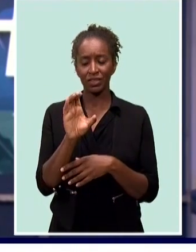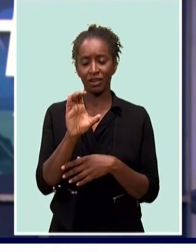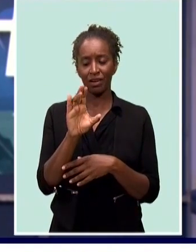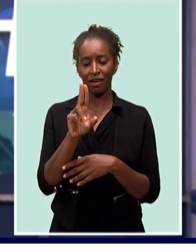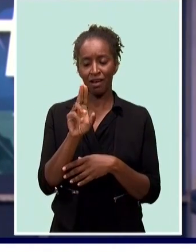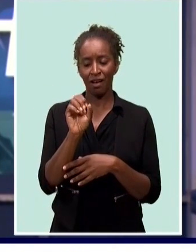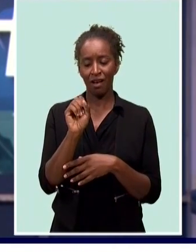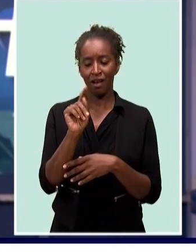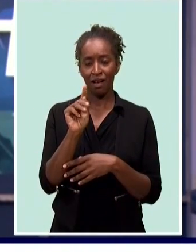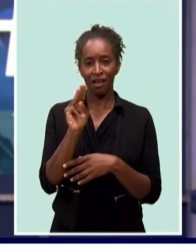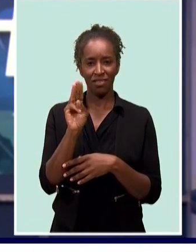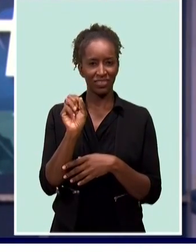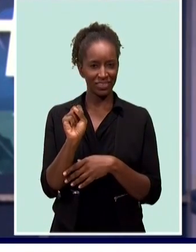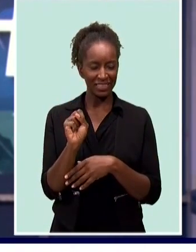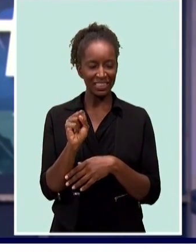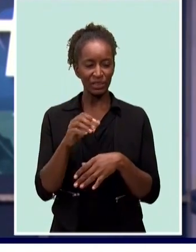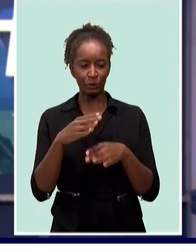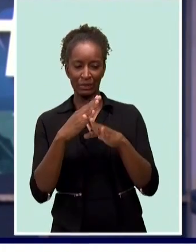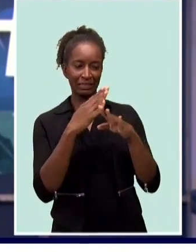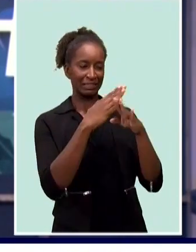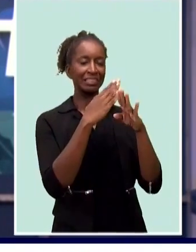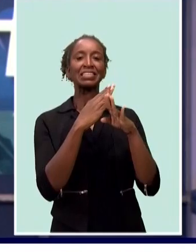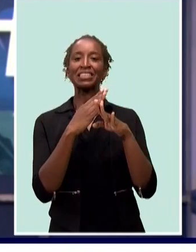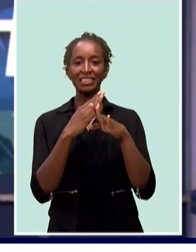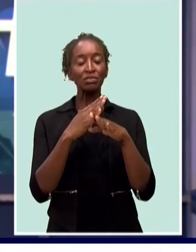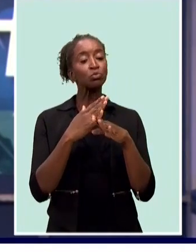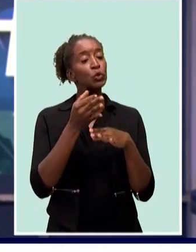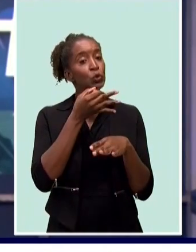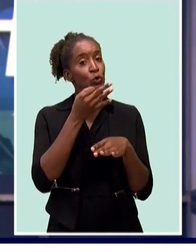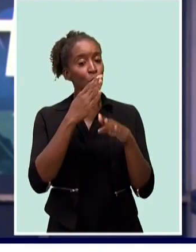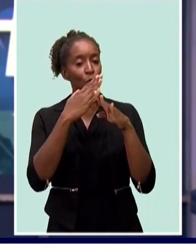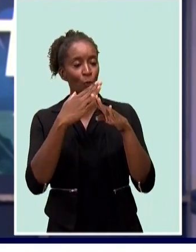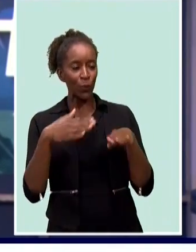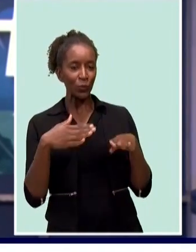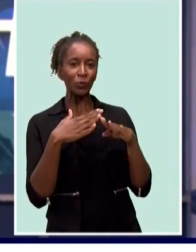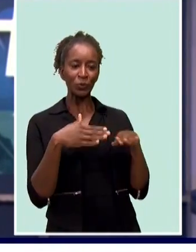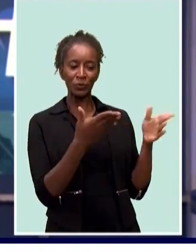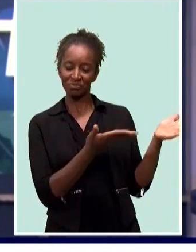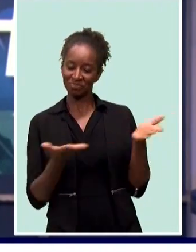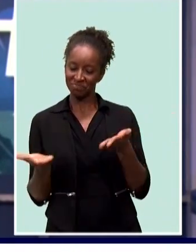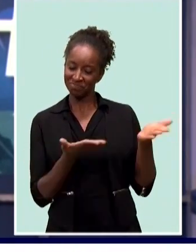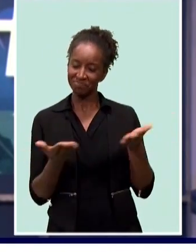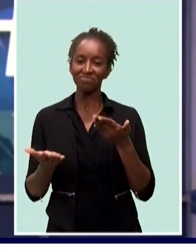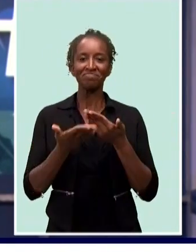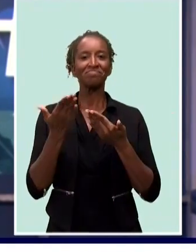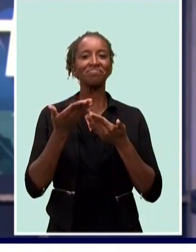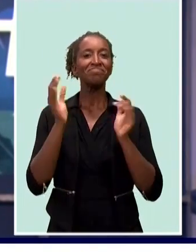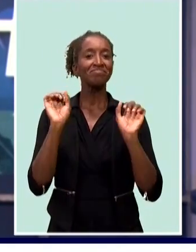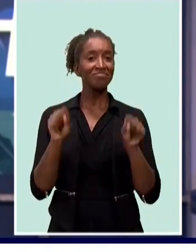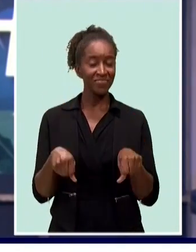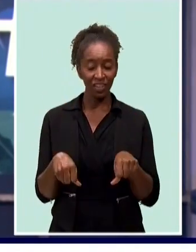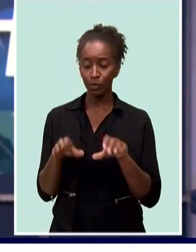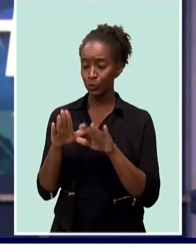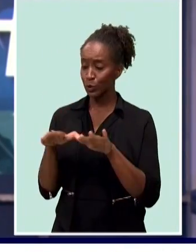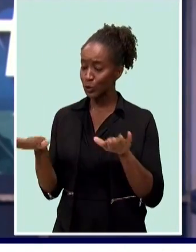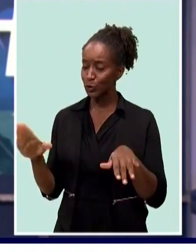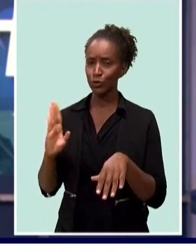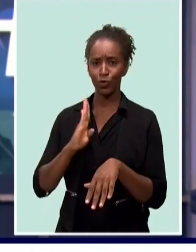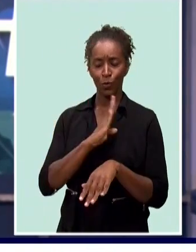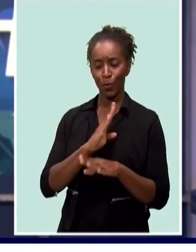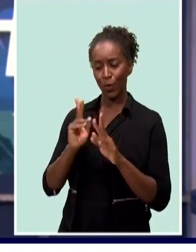expected to be addressed soon, adding that some people have also offered their services to meet the psychological and social needs of children in the board's